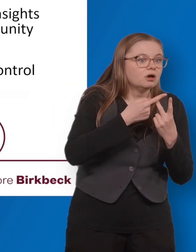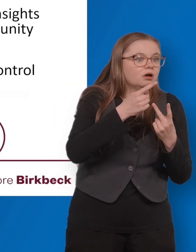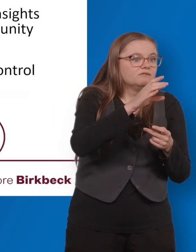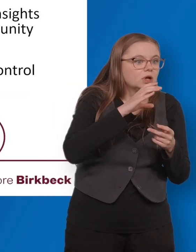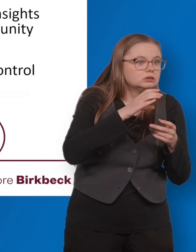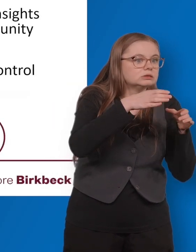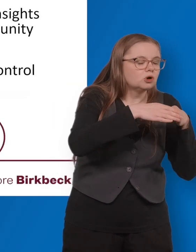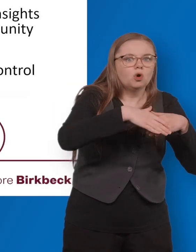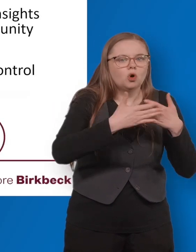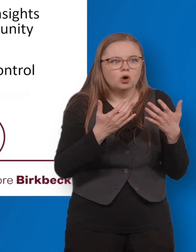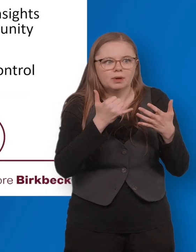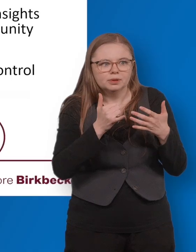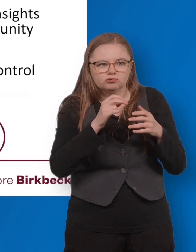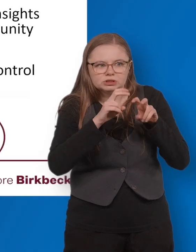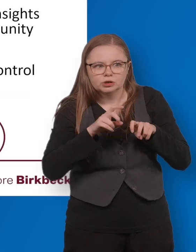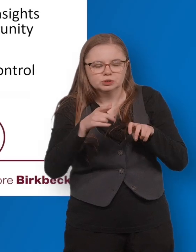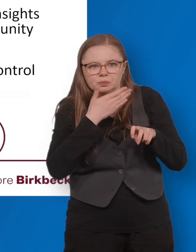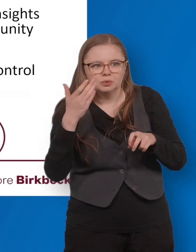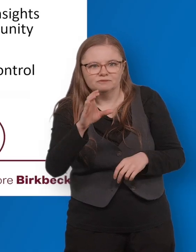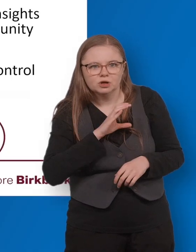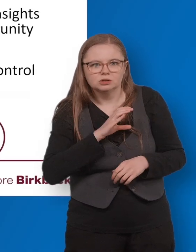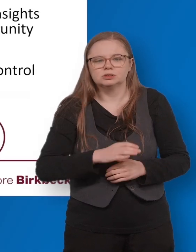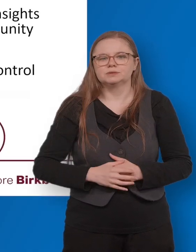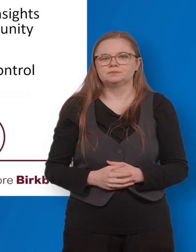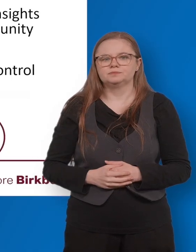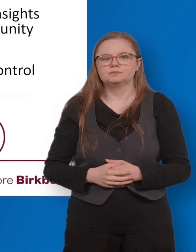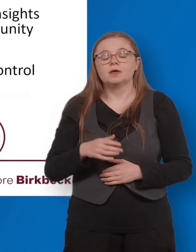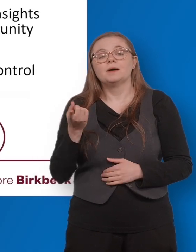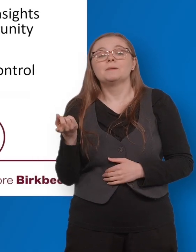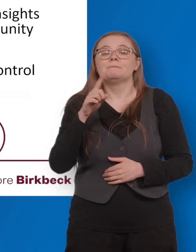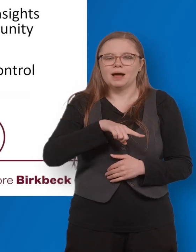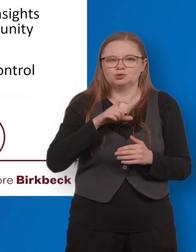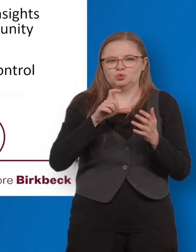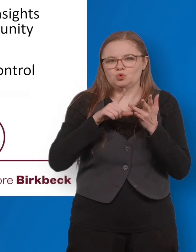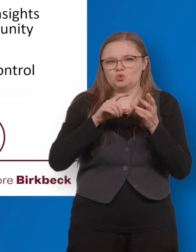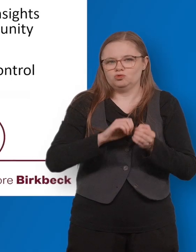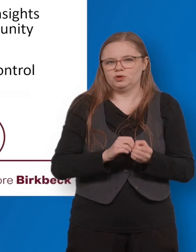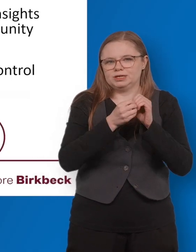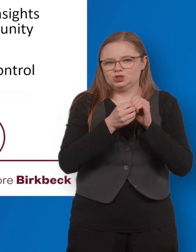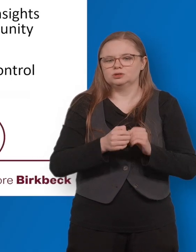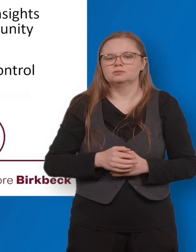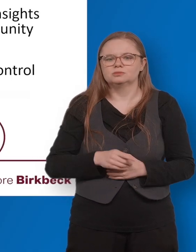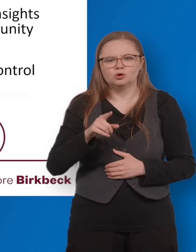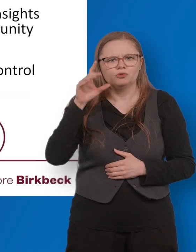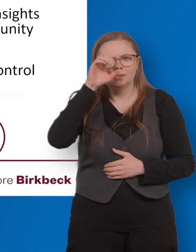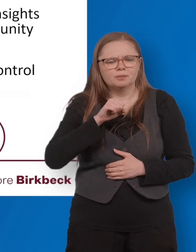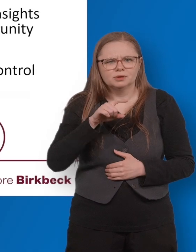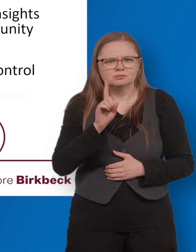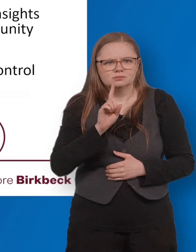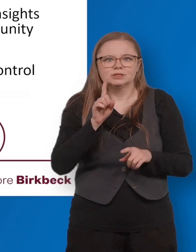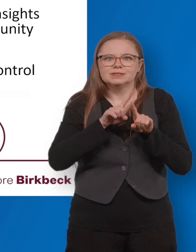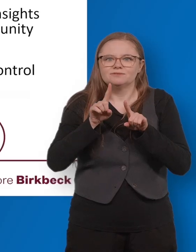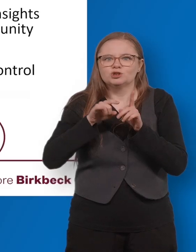Going back to co-creation, remember co-creation is really about the different stakeholders, also acknowledging